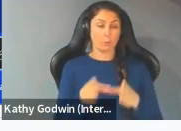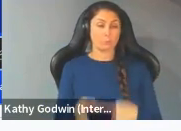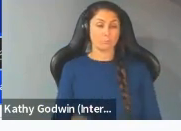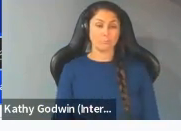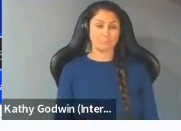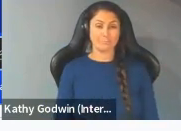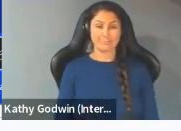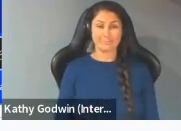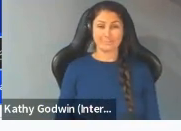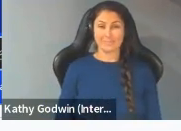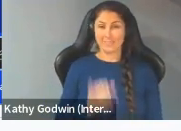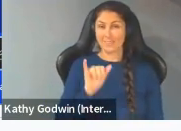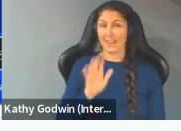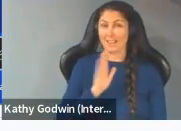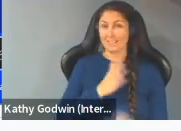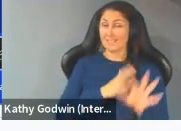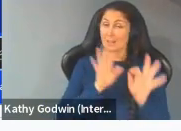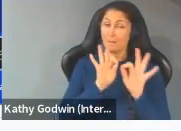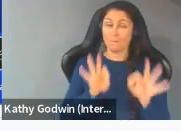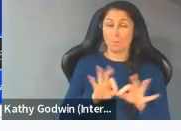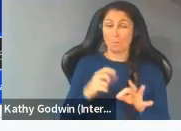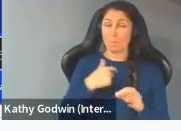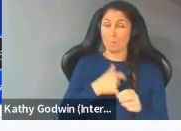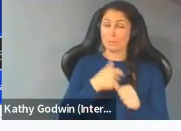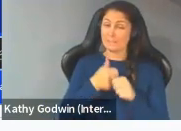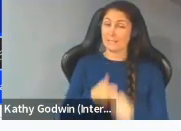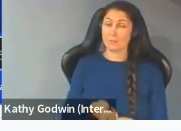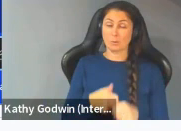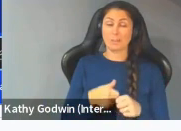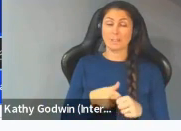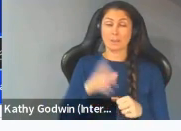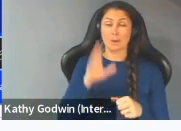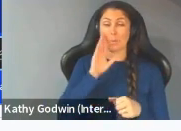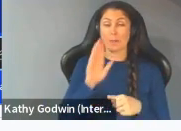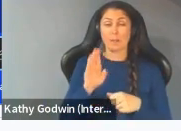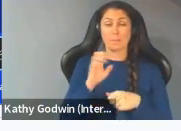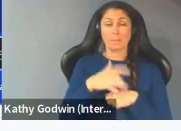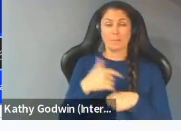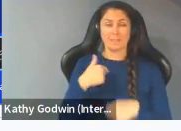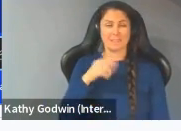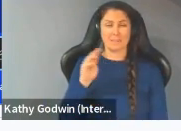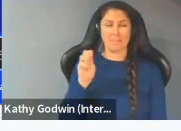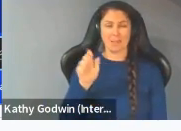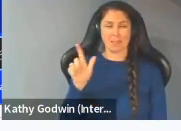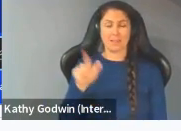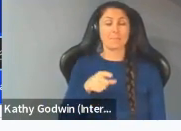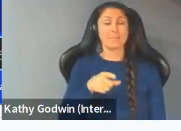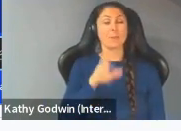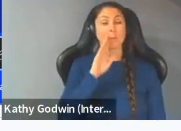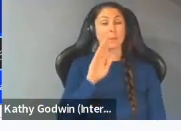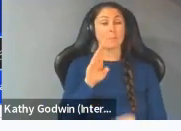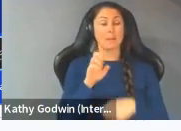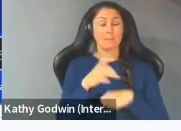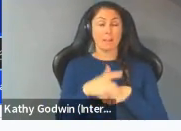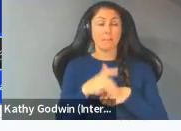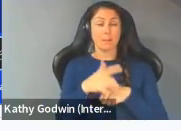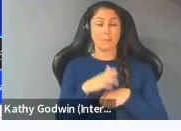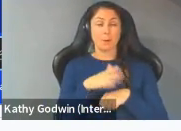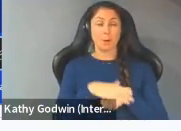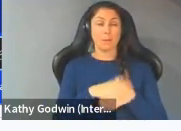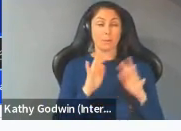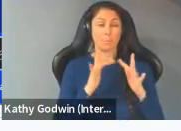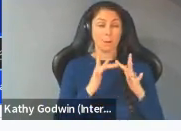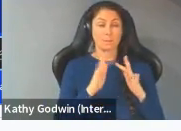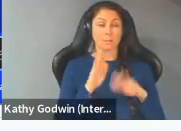So that's our form. We're sticking to it. And it will be available. This is Mel, and it will be available on our website